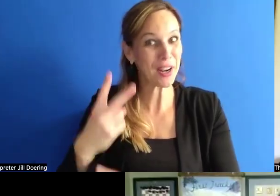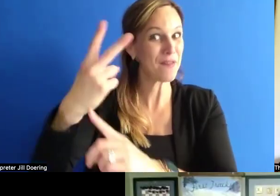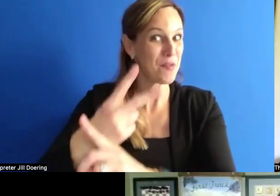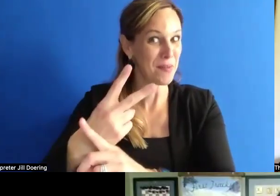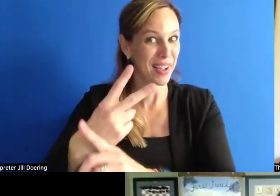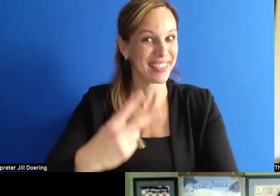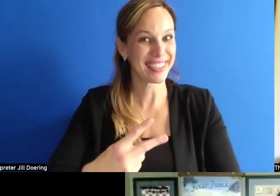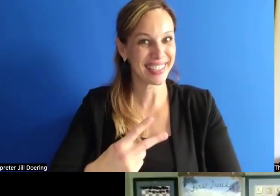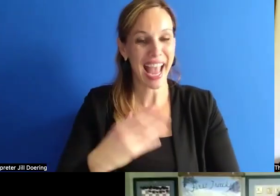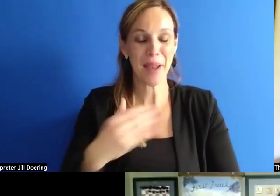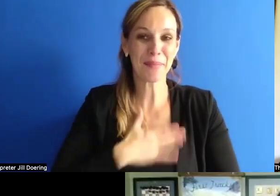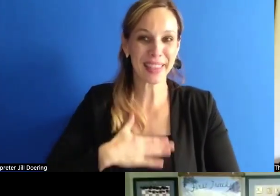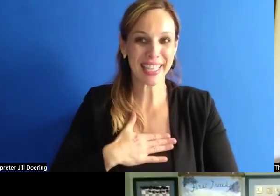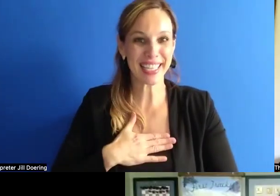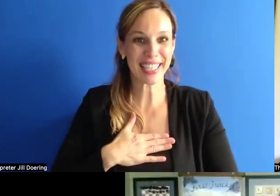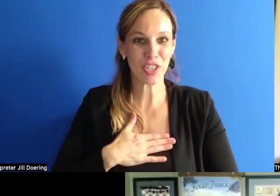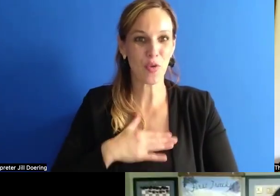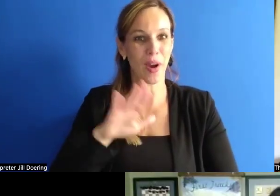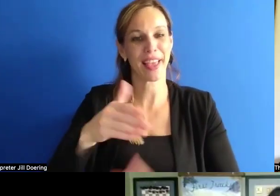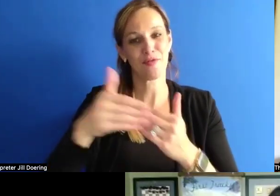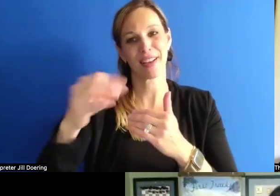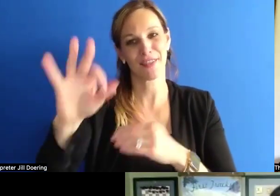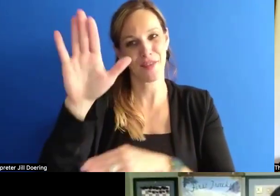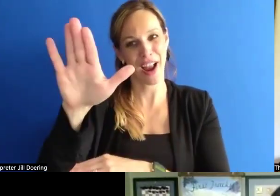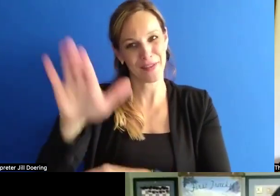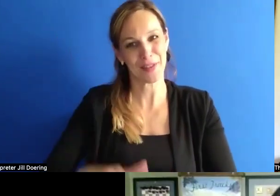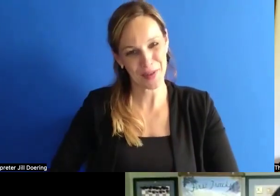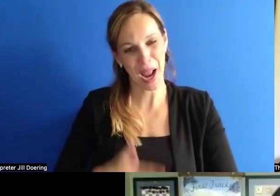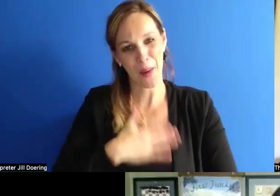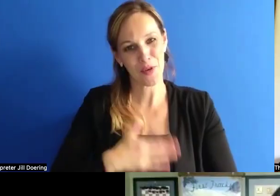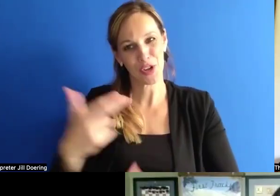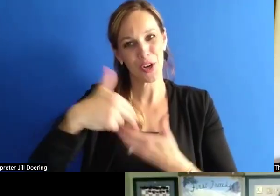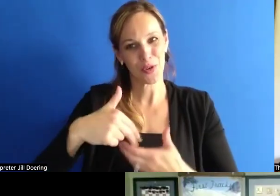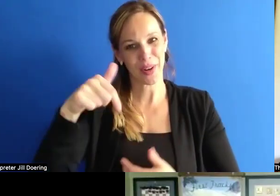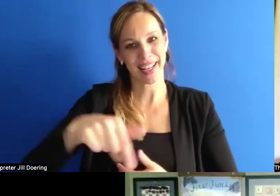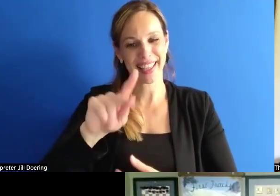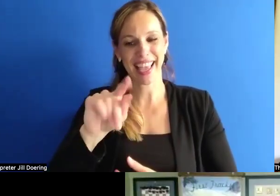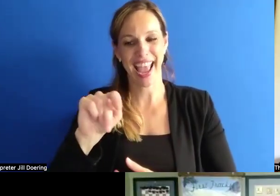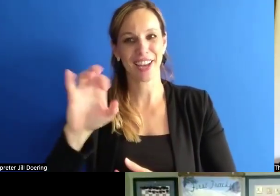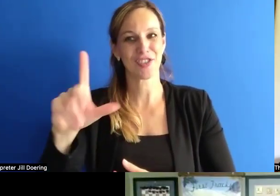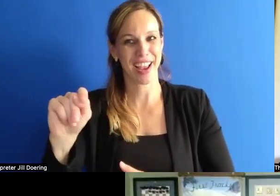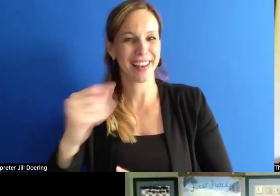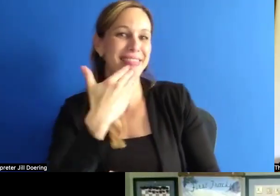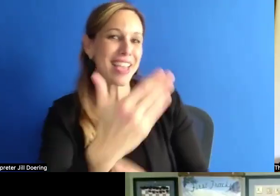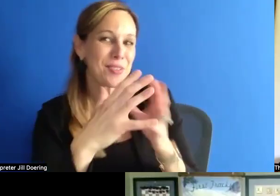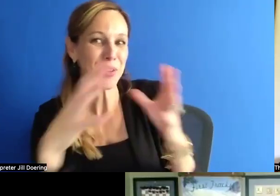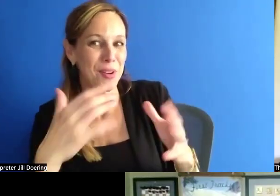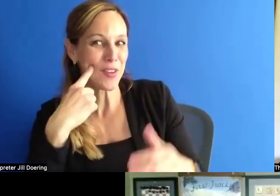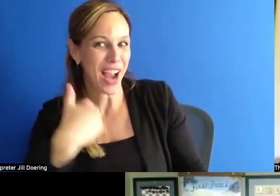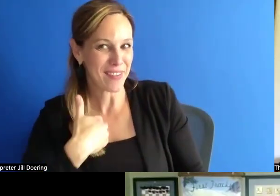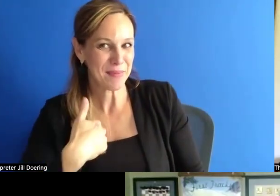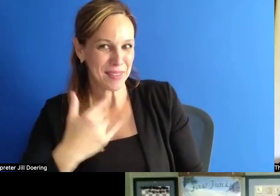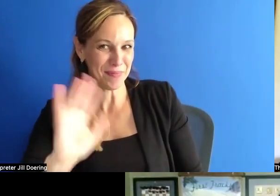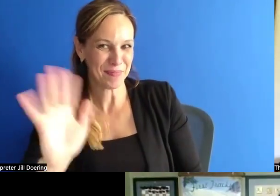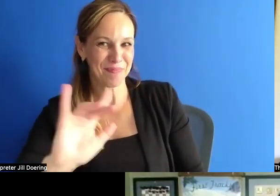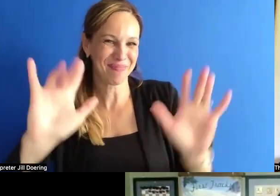And please enjoy the rest of your afternoon. Appreciate you coming on to the Cat Chat. Thank you so much for having me.